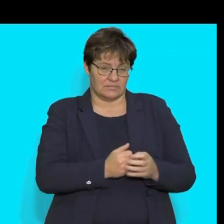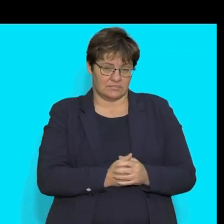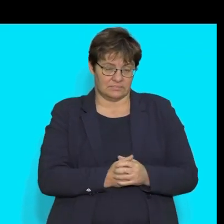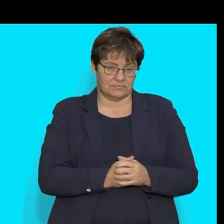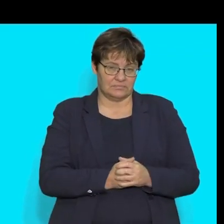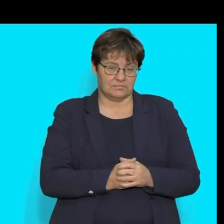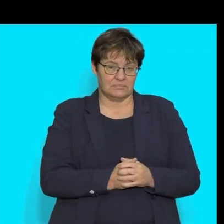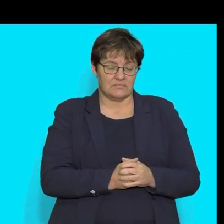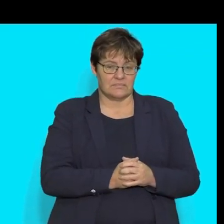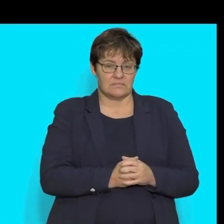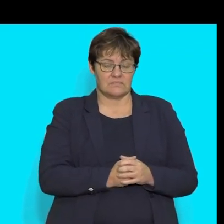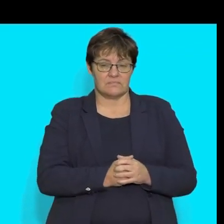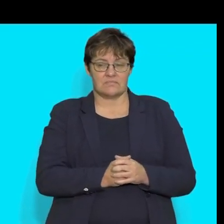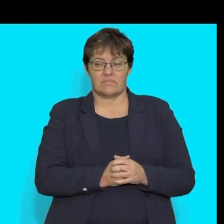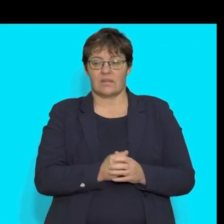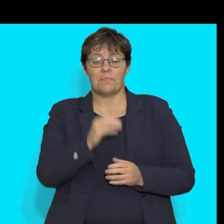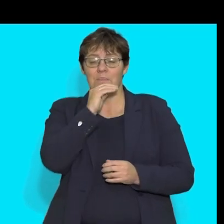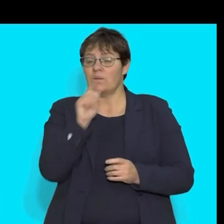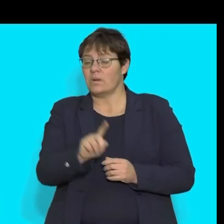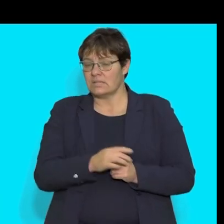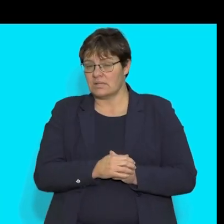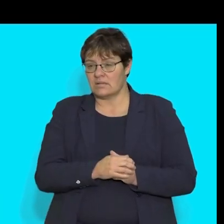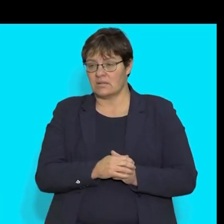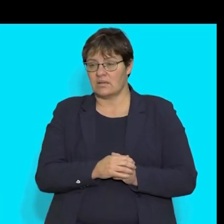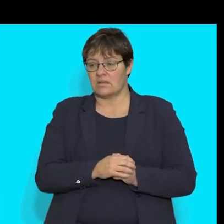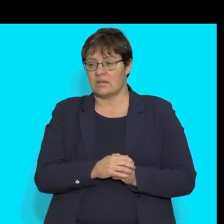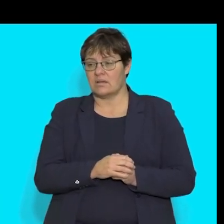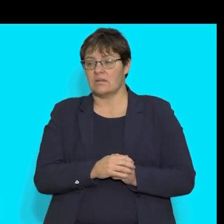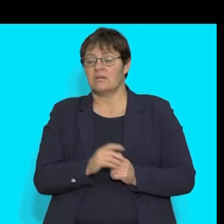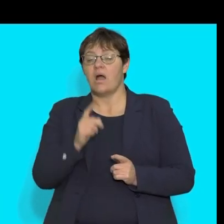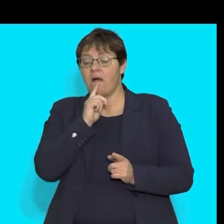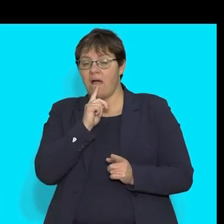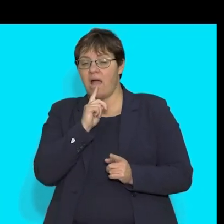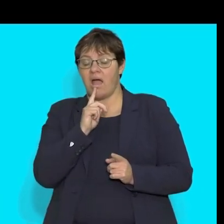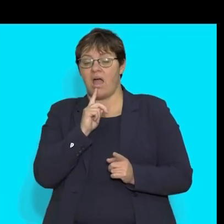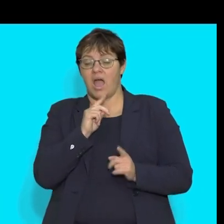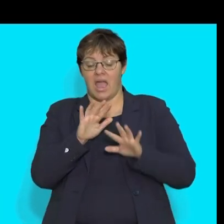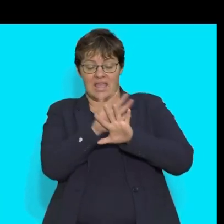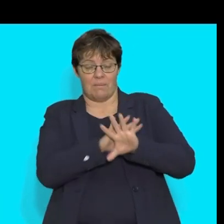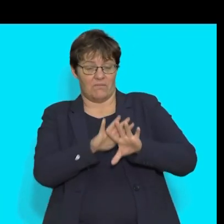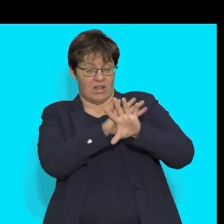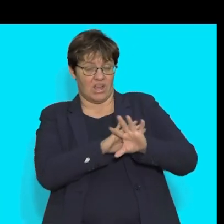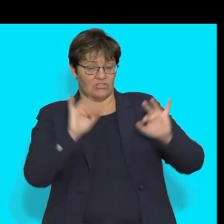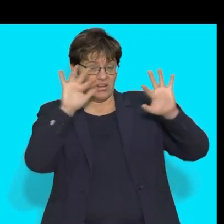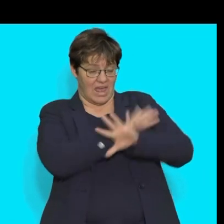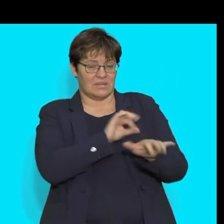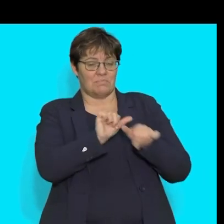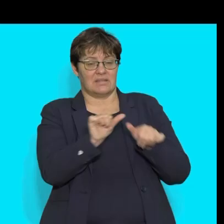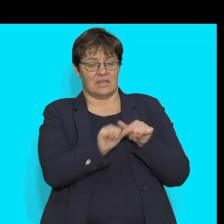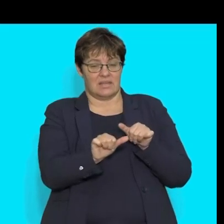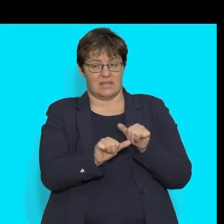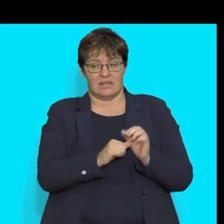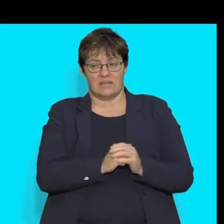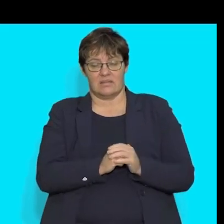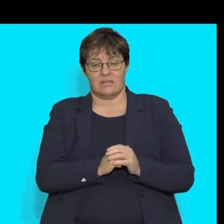against the dark background. And this in turn means that they will be better camouflaged at night,